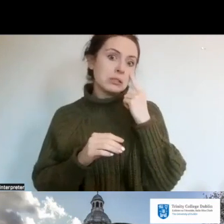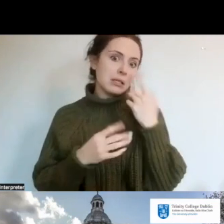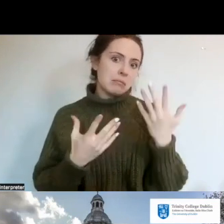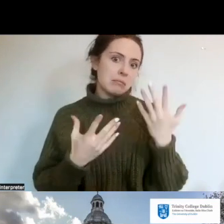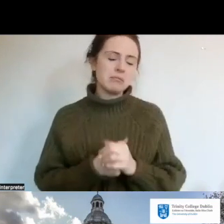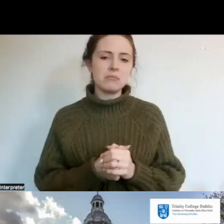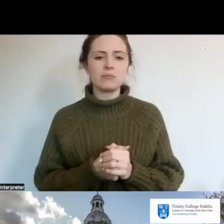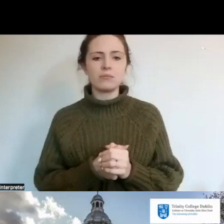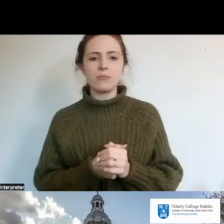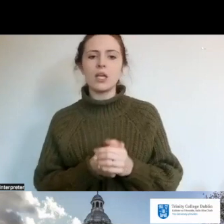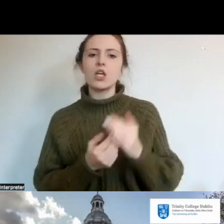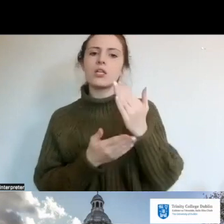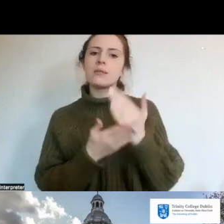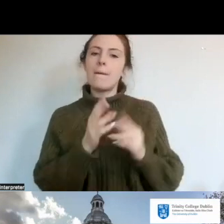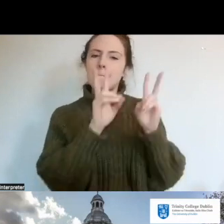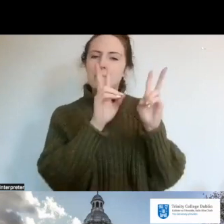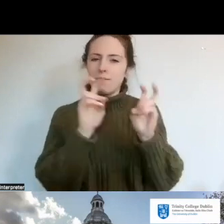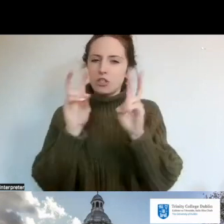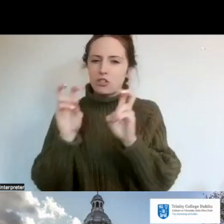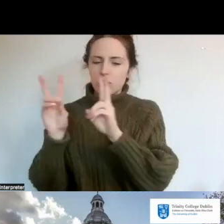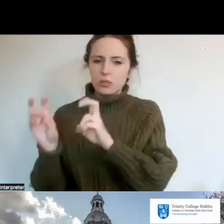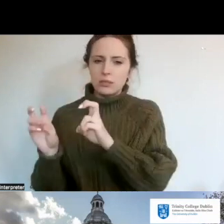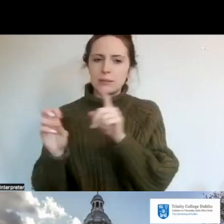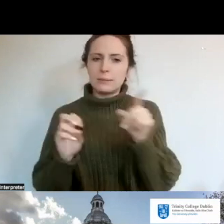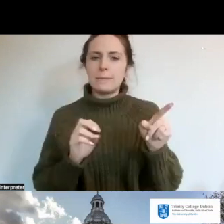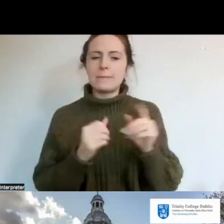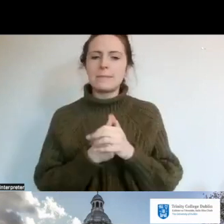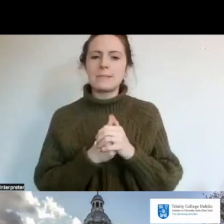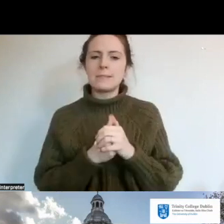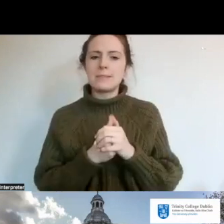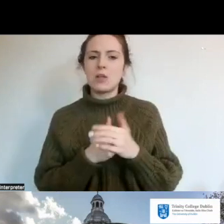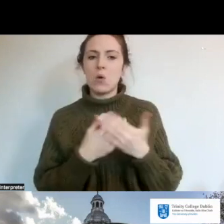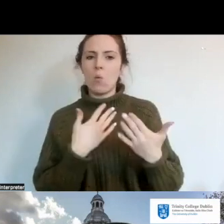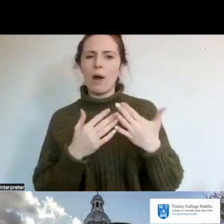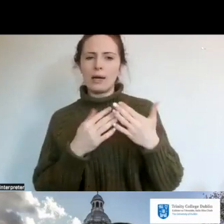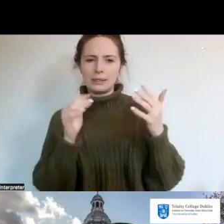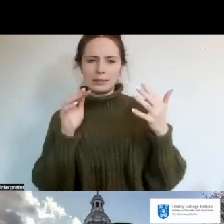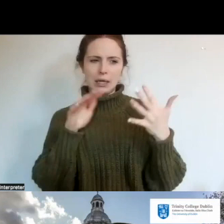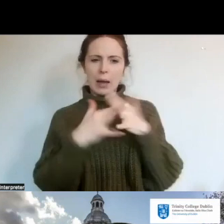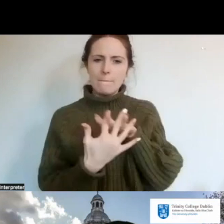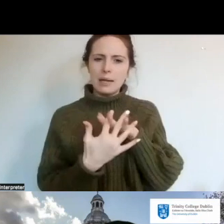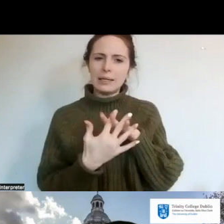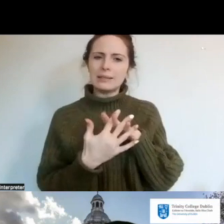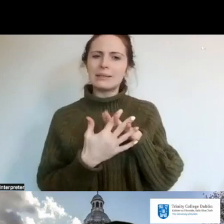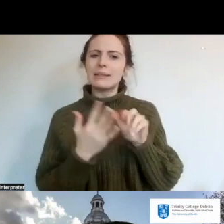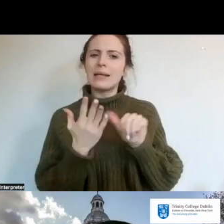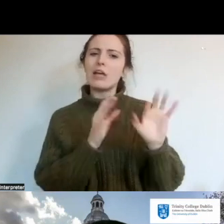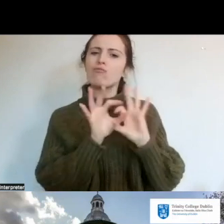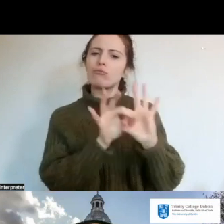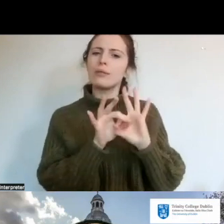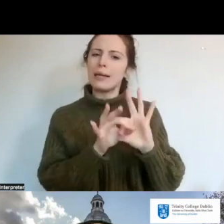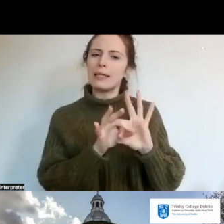Some definitions as we start. What is a complex age-related condition? Well, I've highlighted some